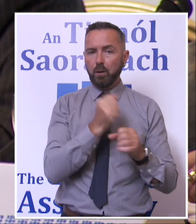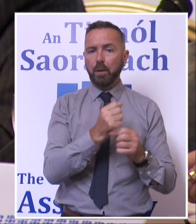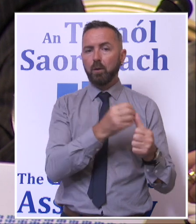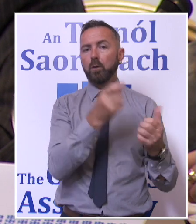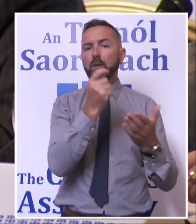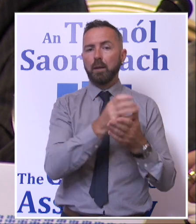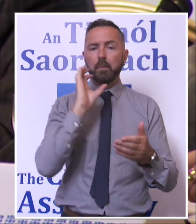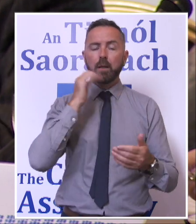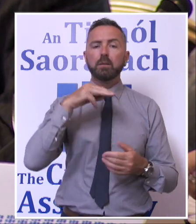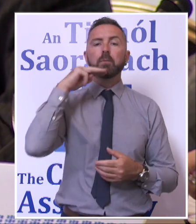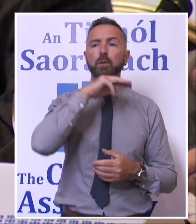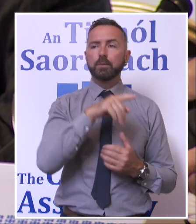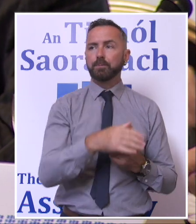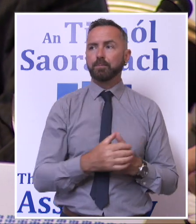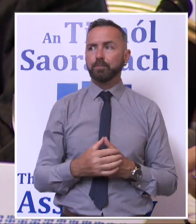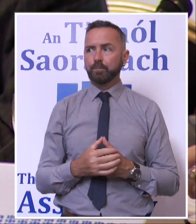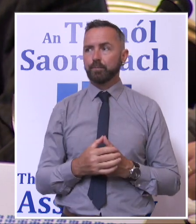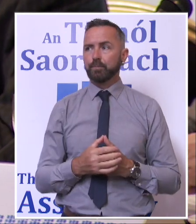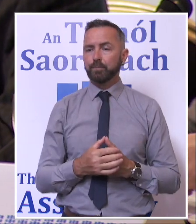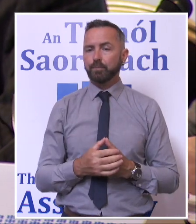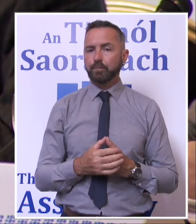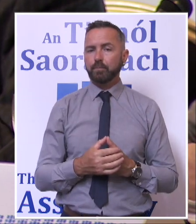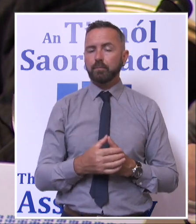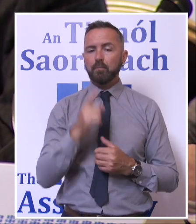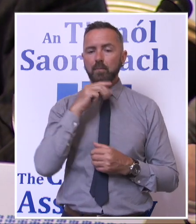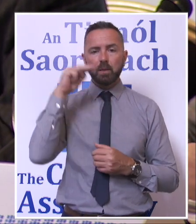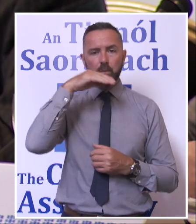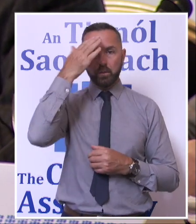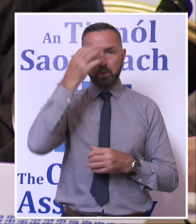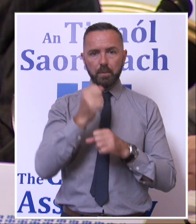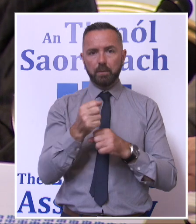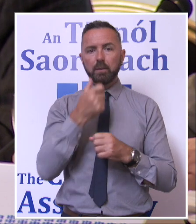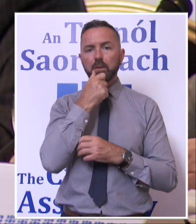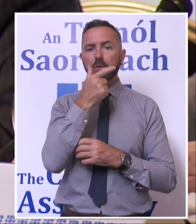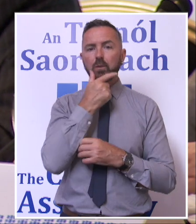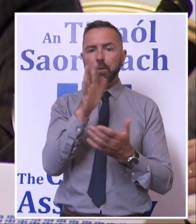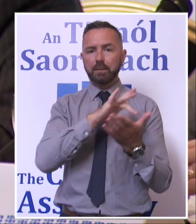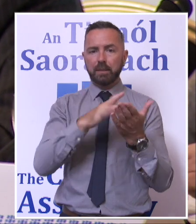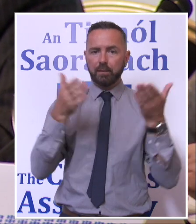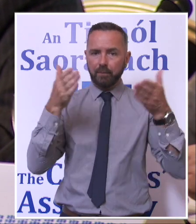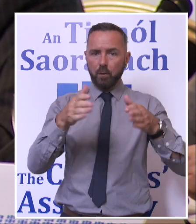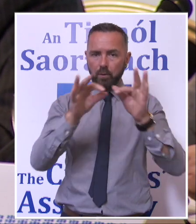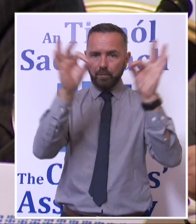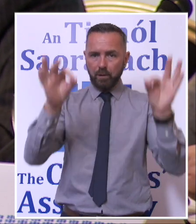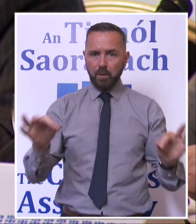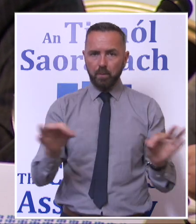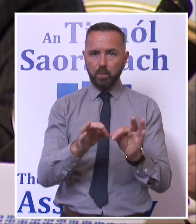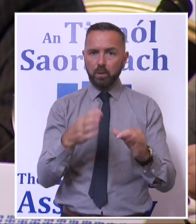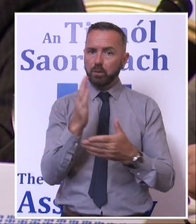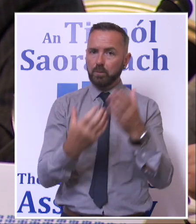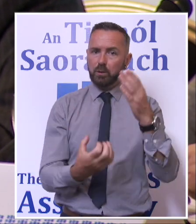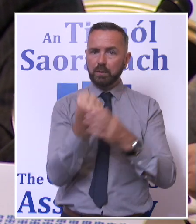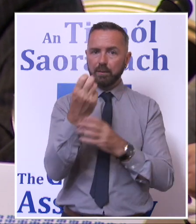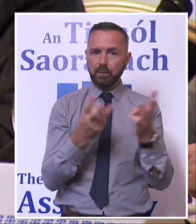note the lack of a local government-centred and Dublin-focused framework for collaboration. There have been some very successful